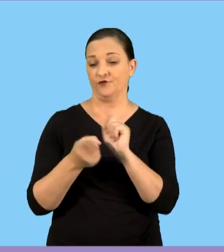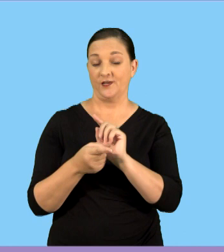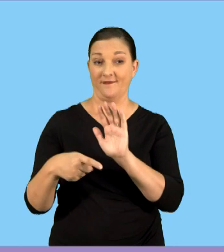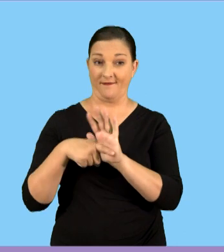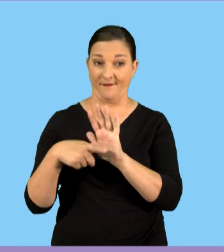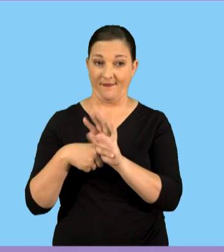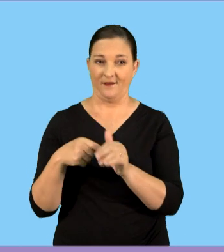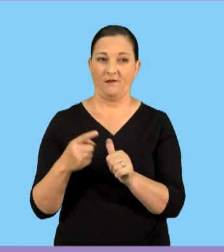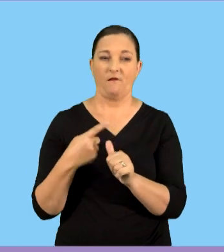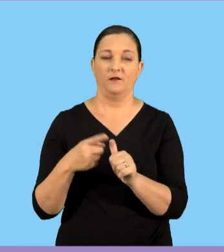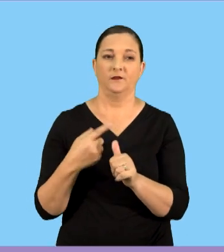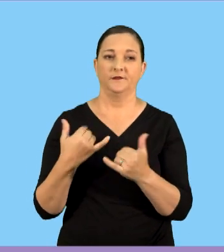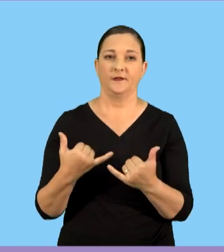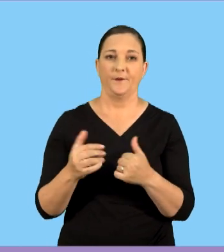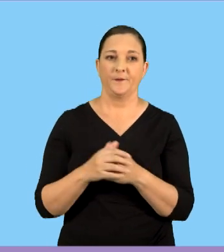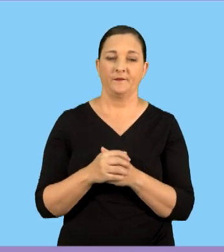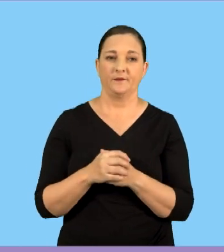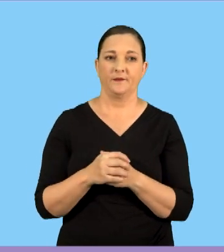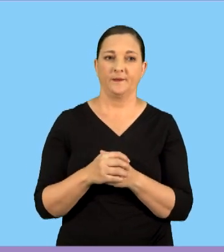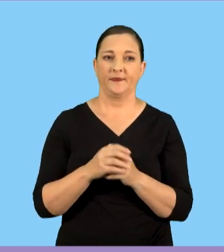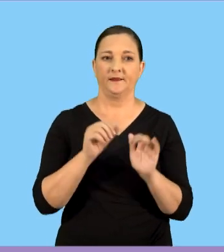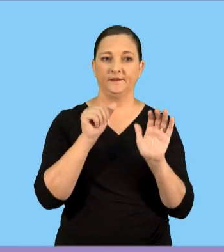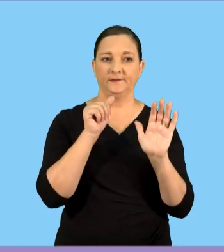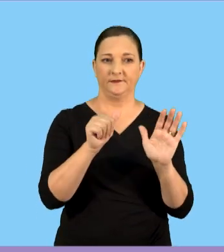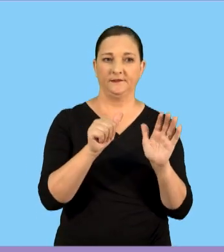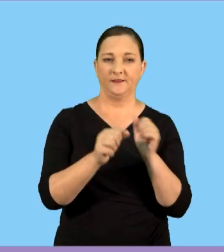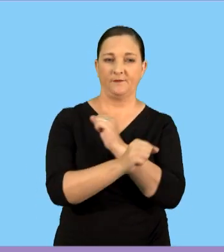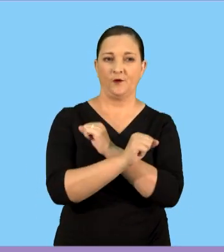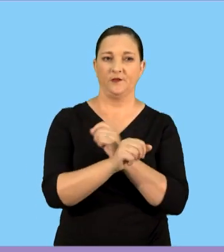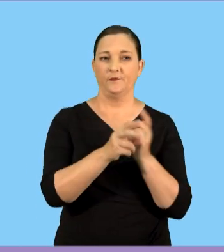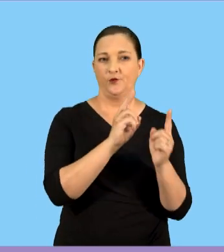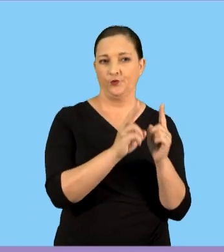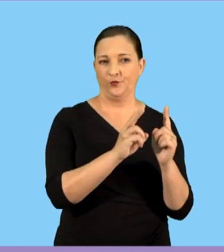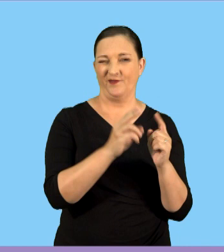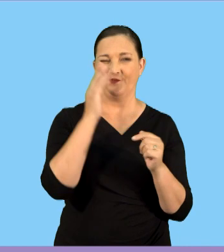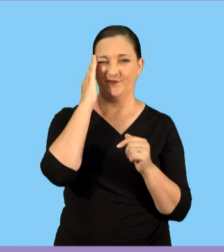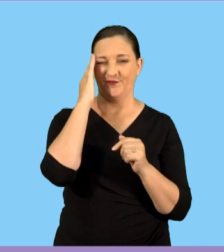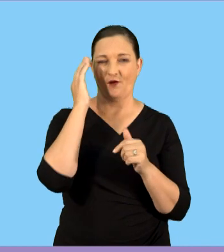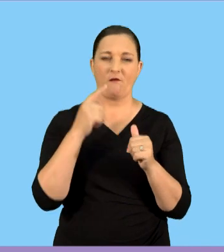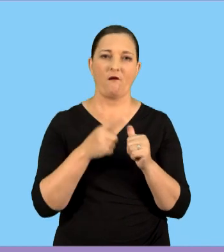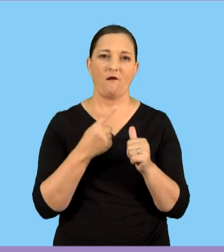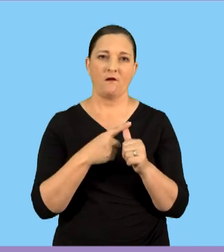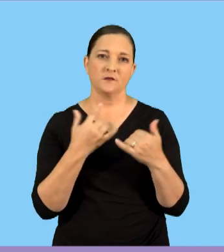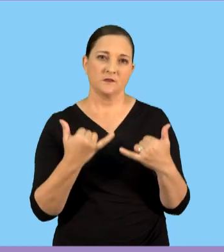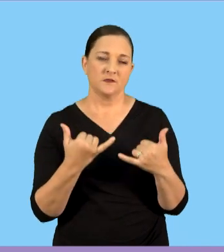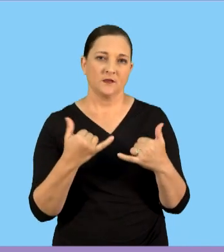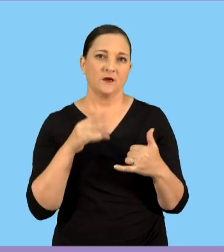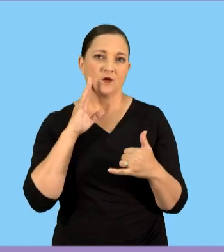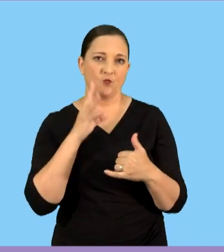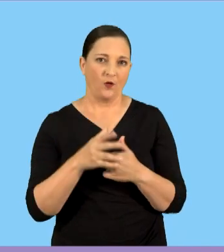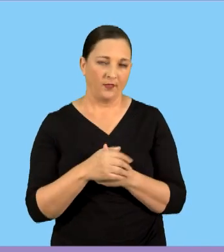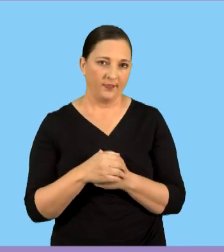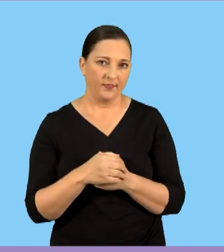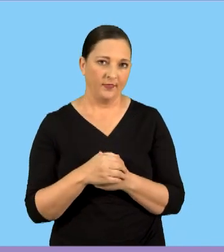to be a negative answer. And that is going to be now negative 6 multiplied by a 12. We know that our answer there